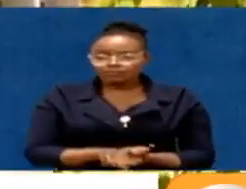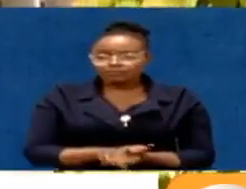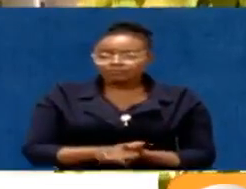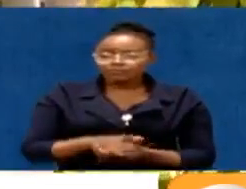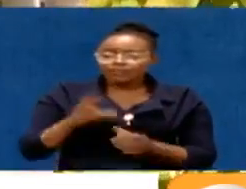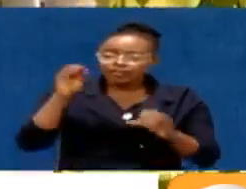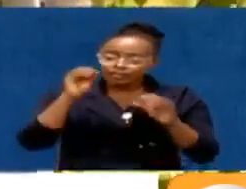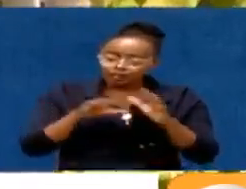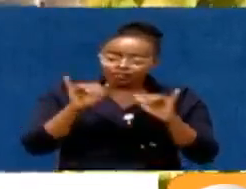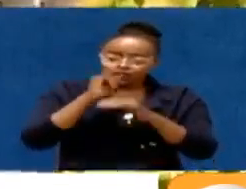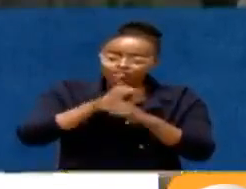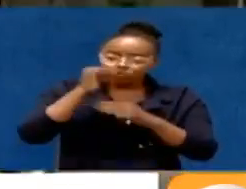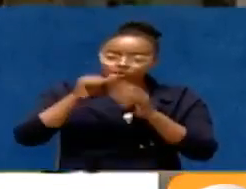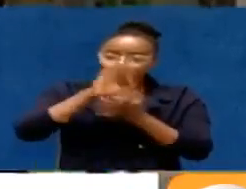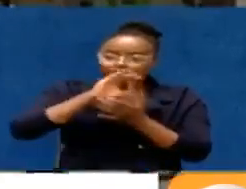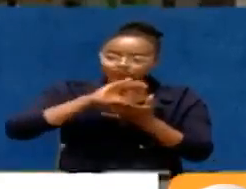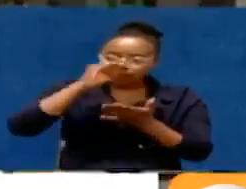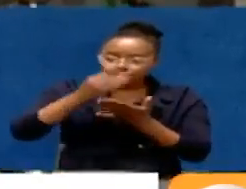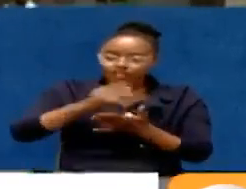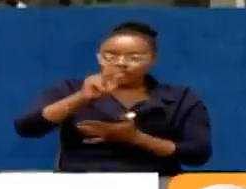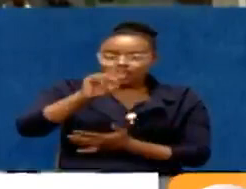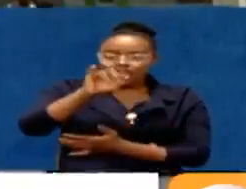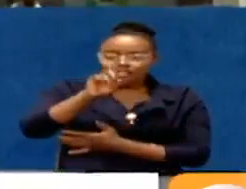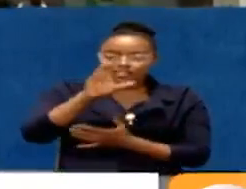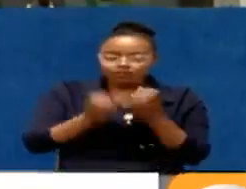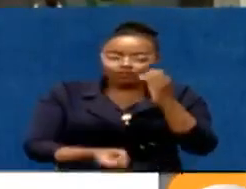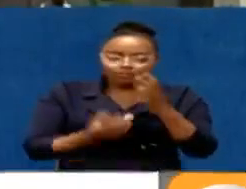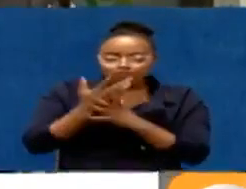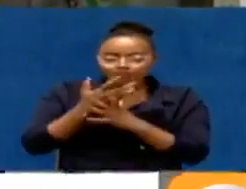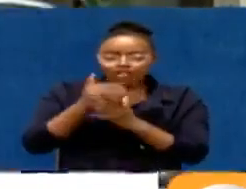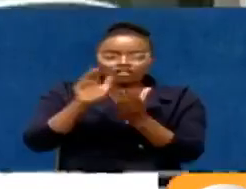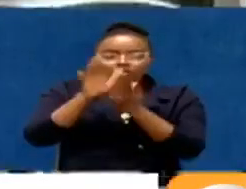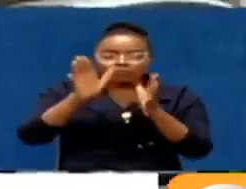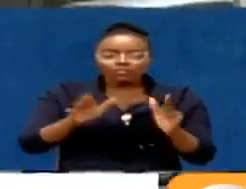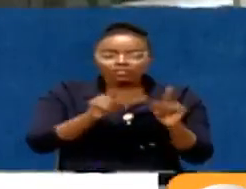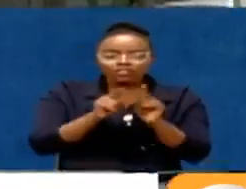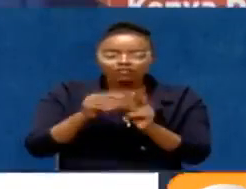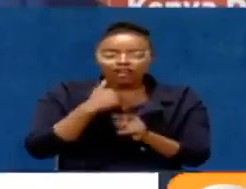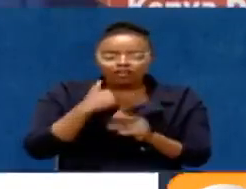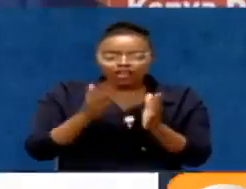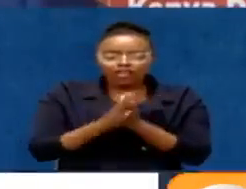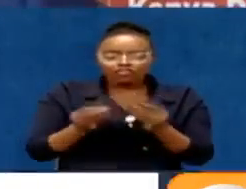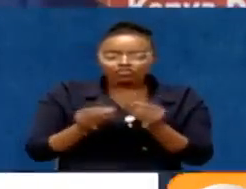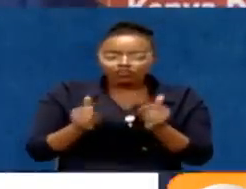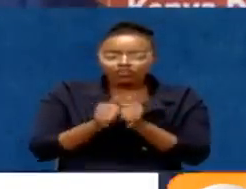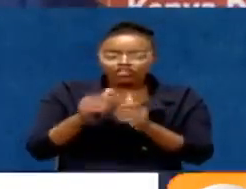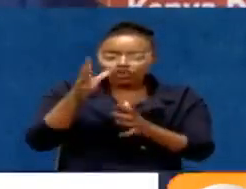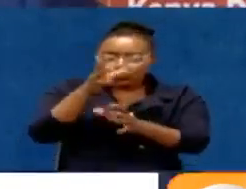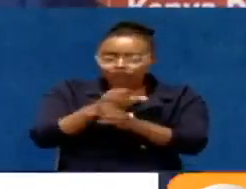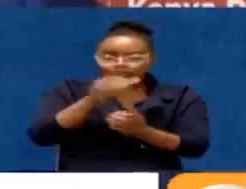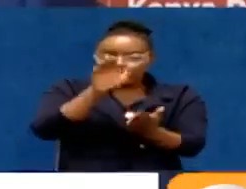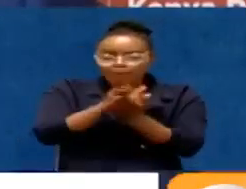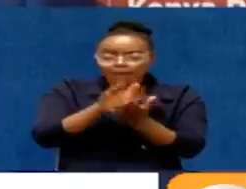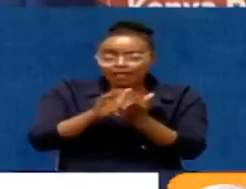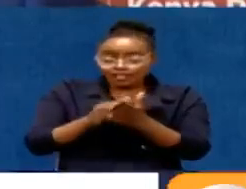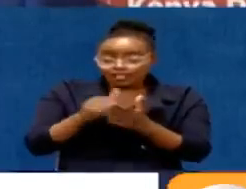The deposit insurance fund run by KDIC was created to compensate depositors of failed institutions and to boost confidence in the banking